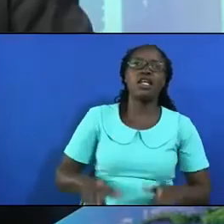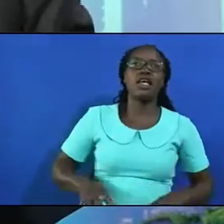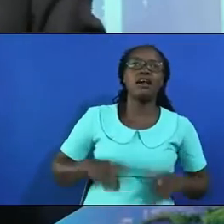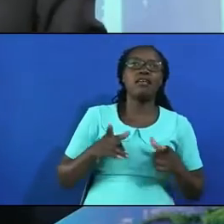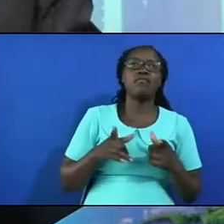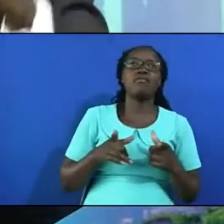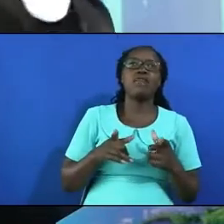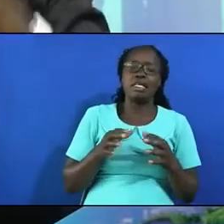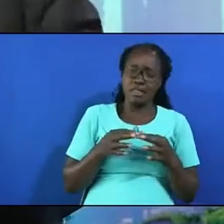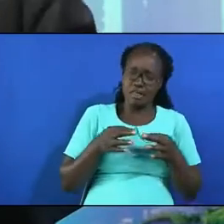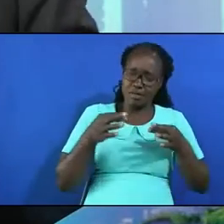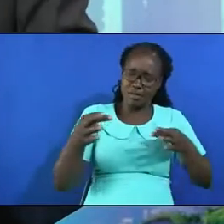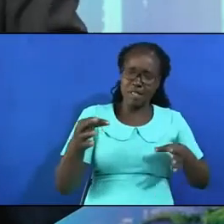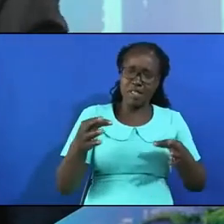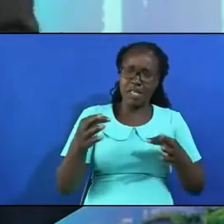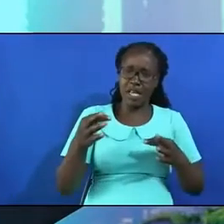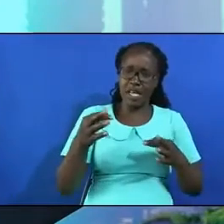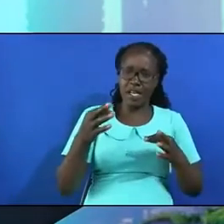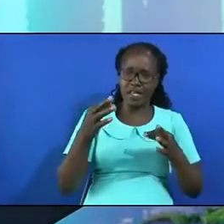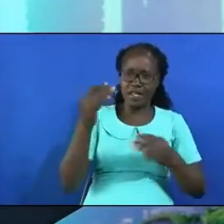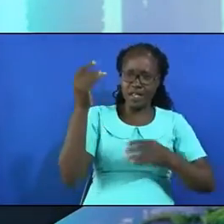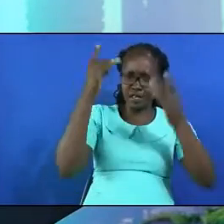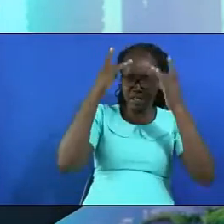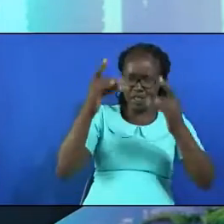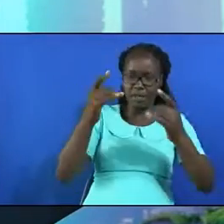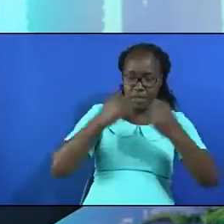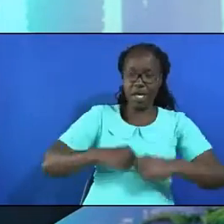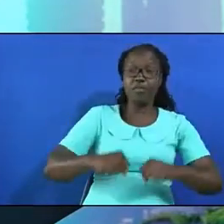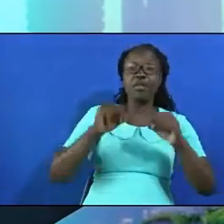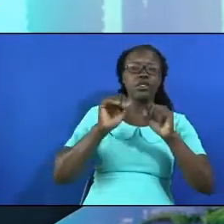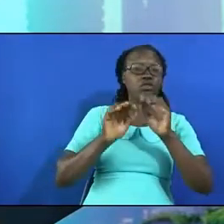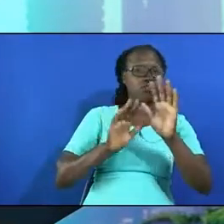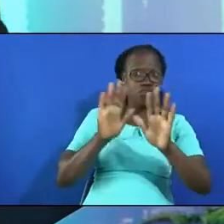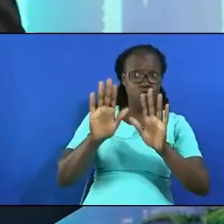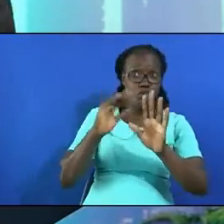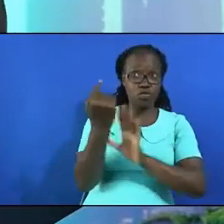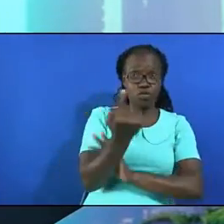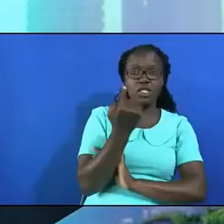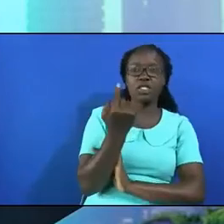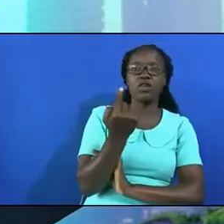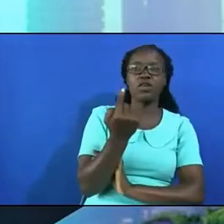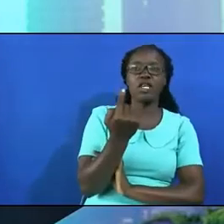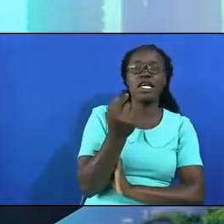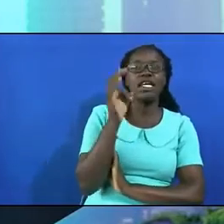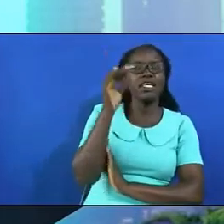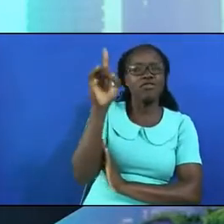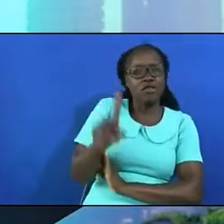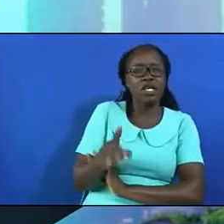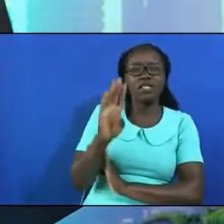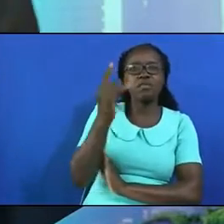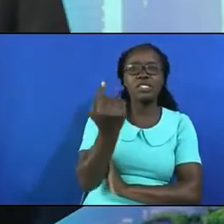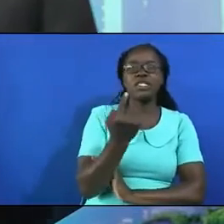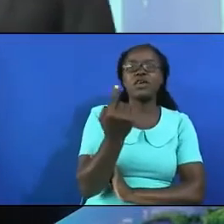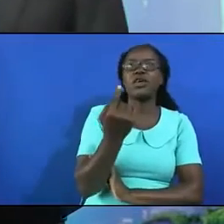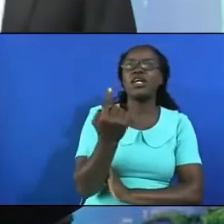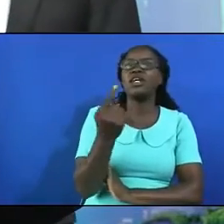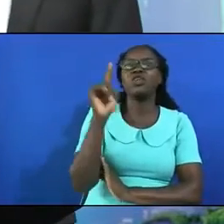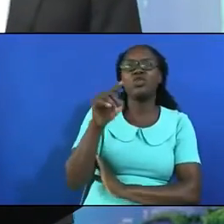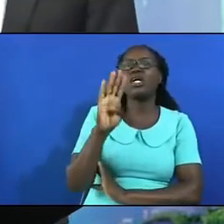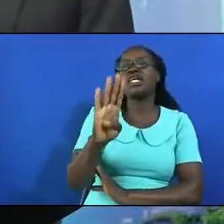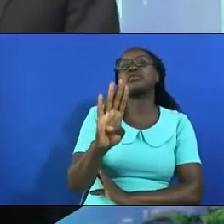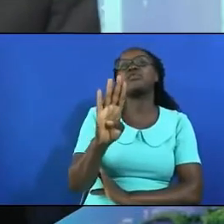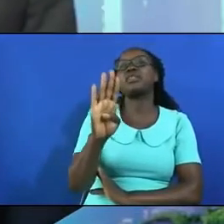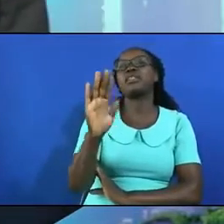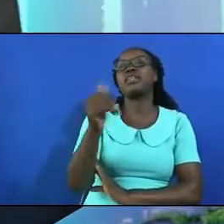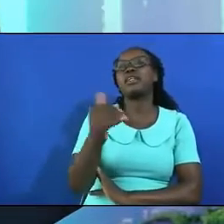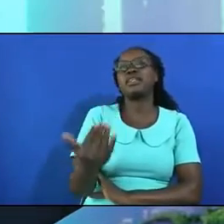is measured and predetermined by your ability to be single. If you can't be single, you can't be